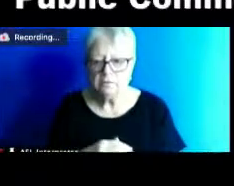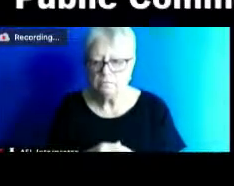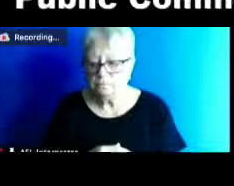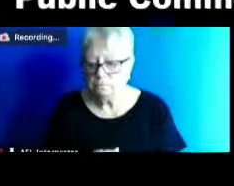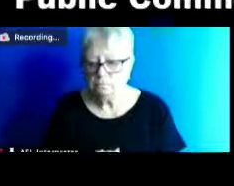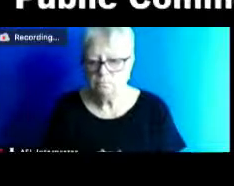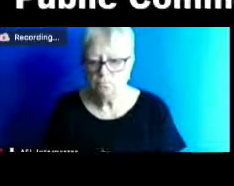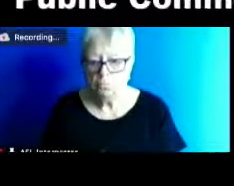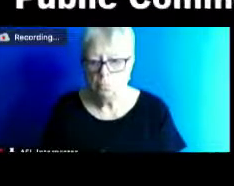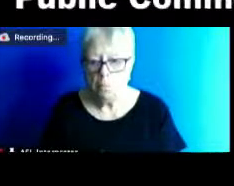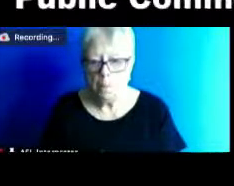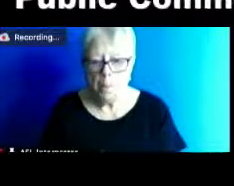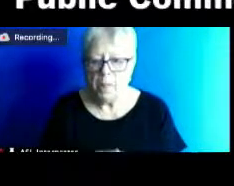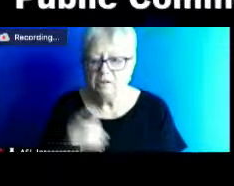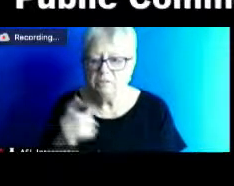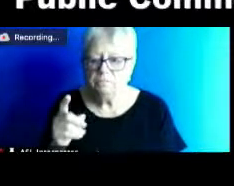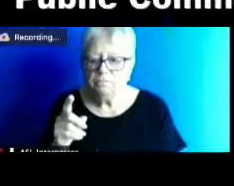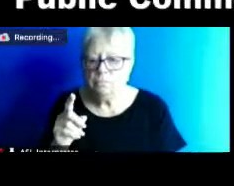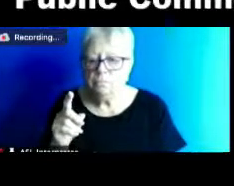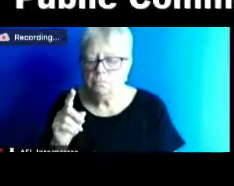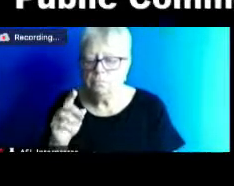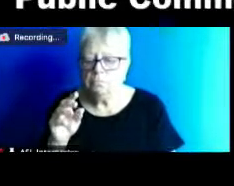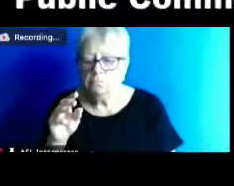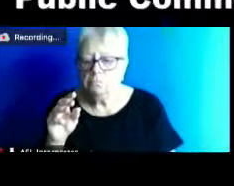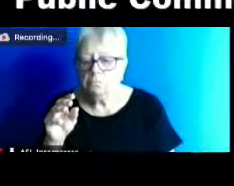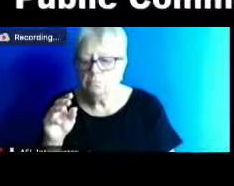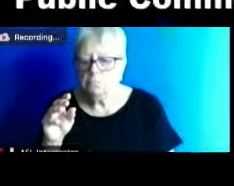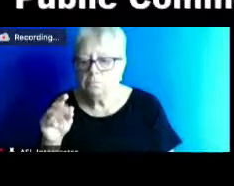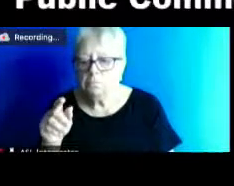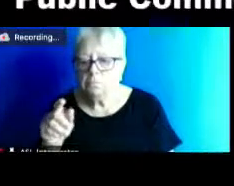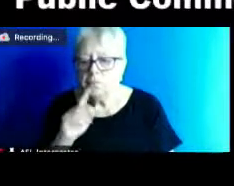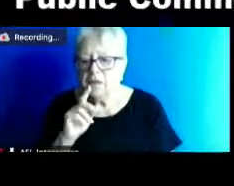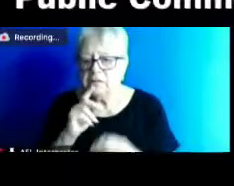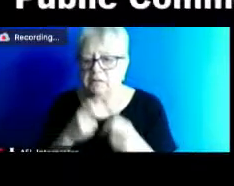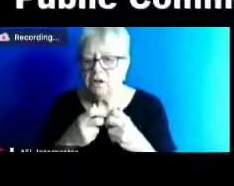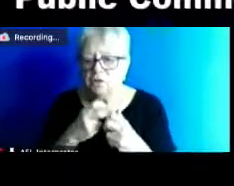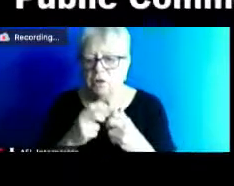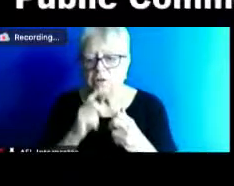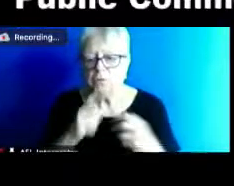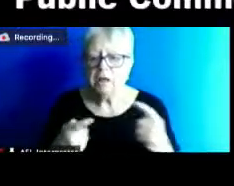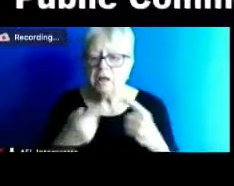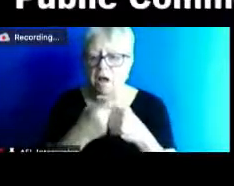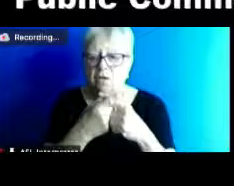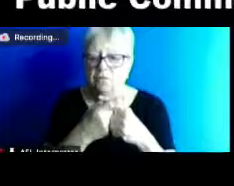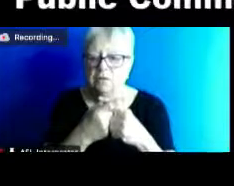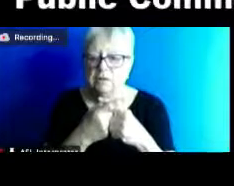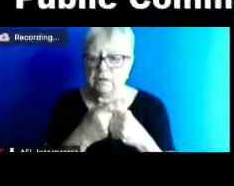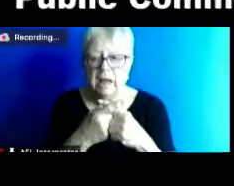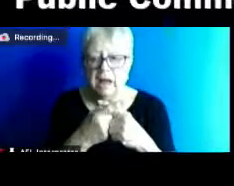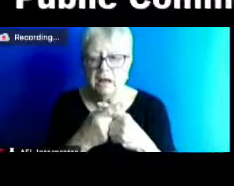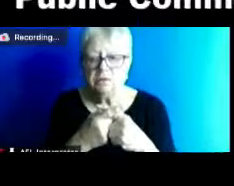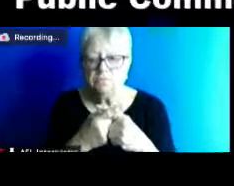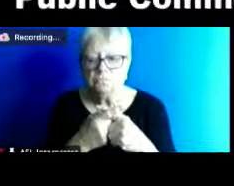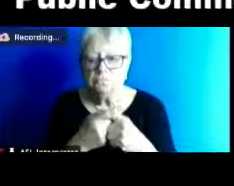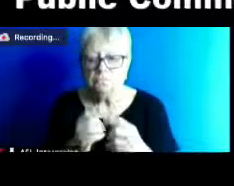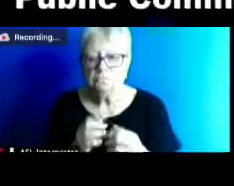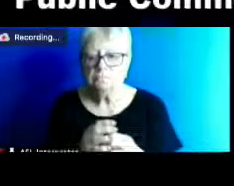It was actually an issue in 2011, and became quite a conflict actually. So, yeah,